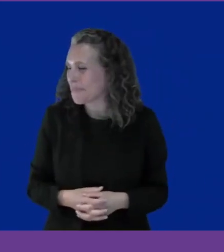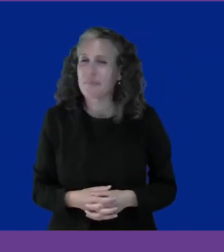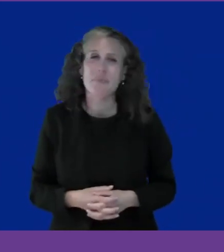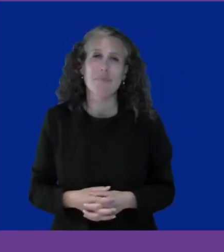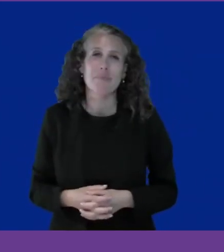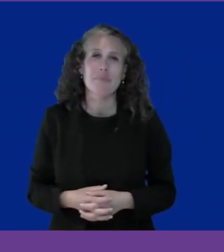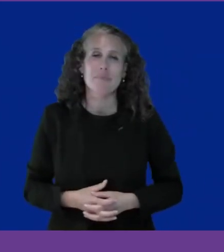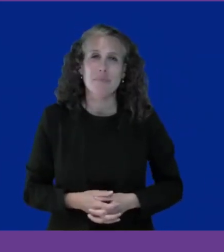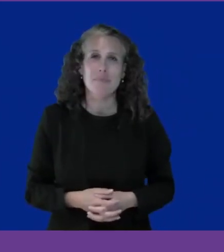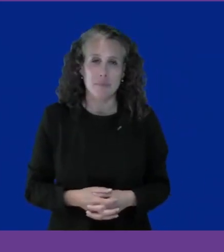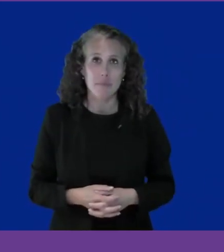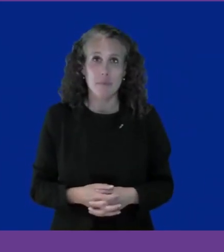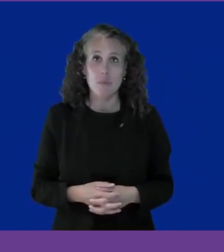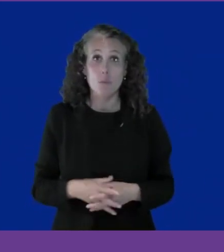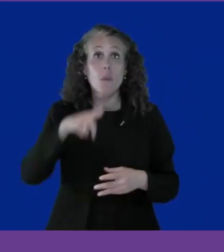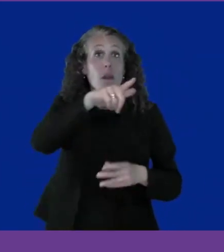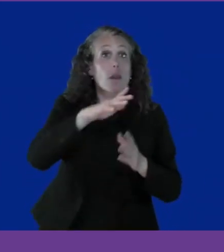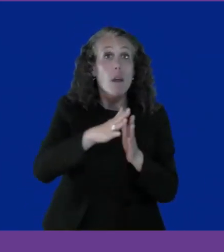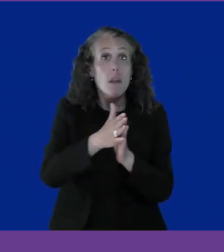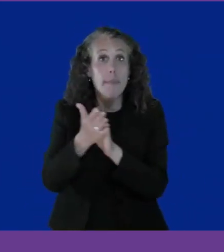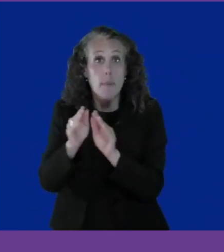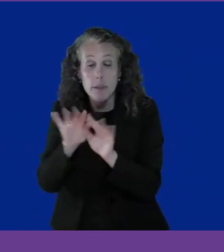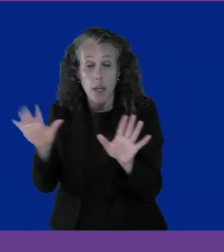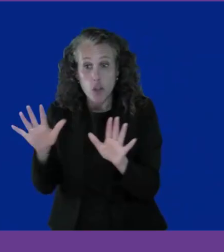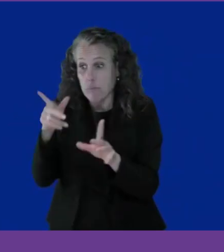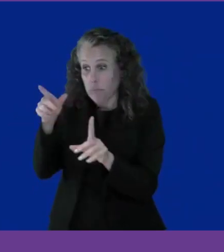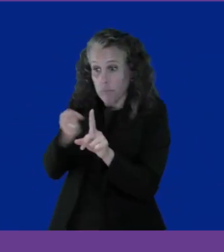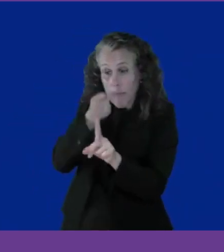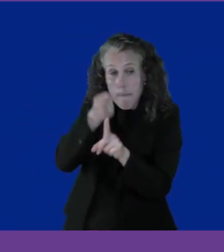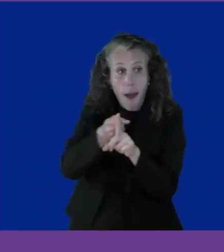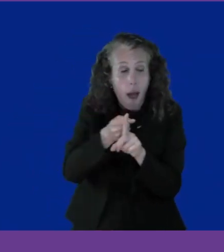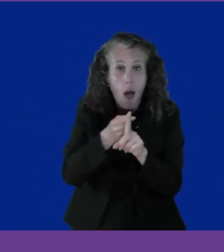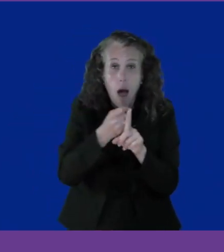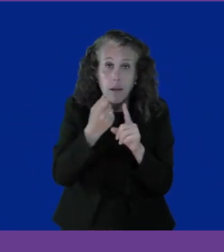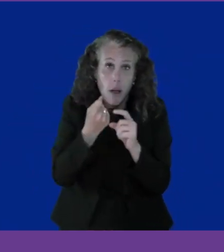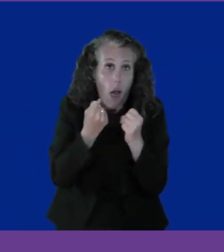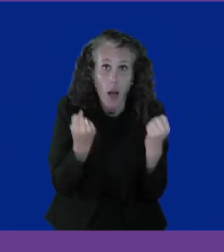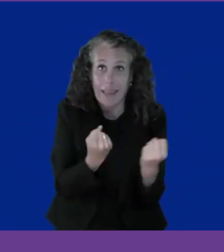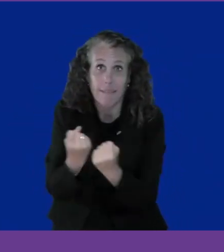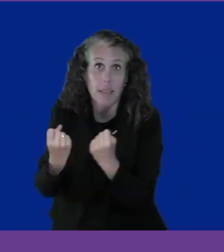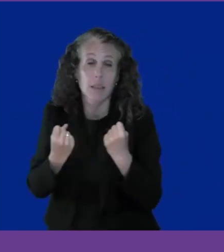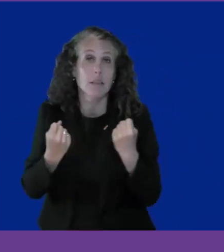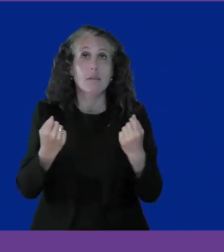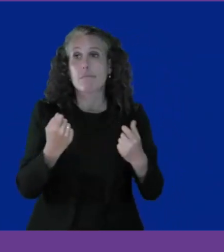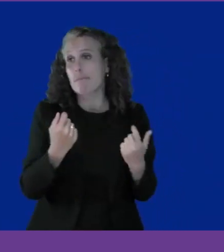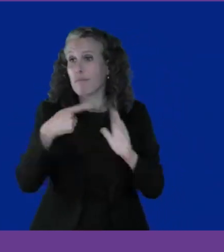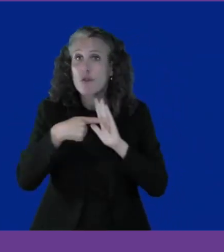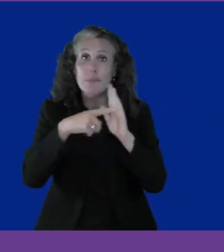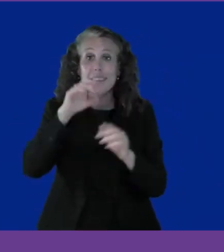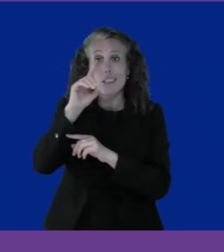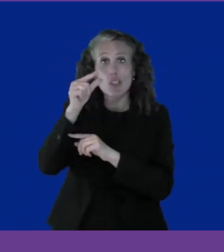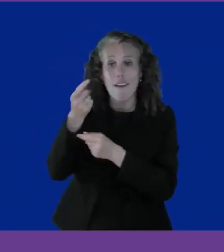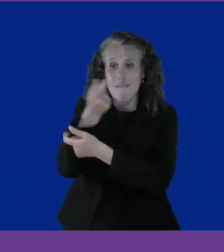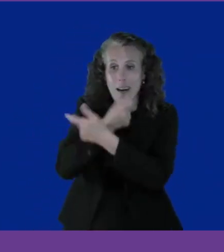say, has an impact on activities like in the DG Financial